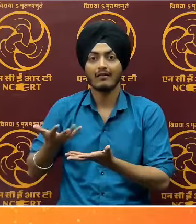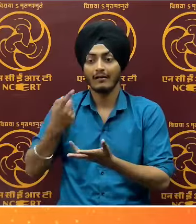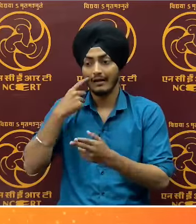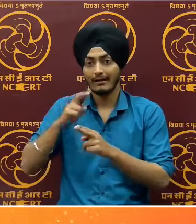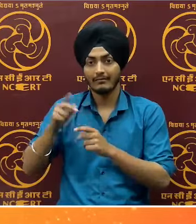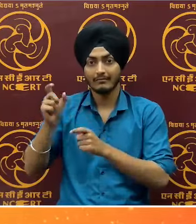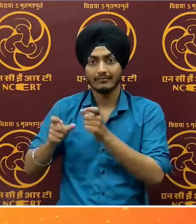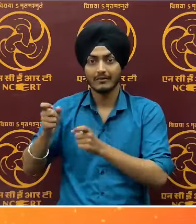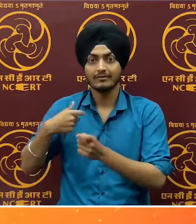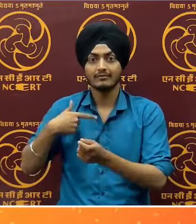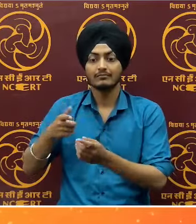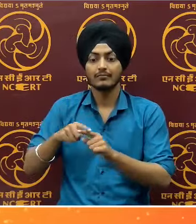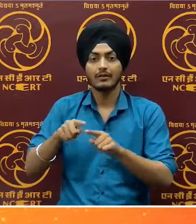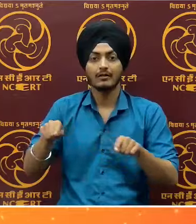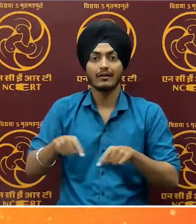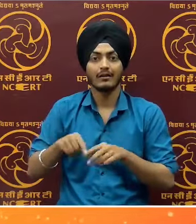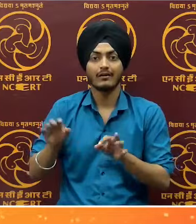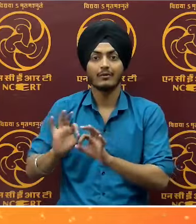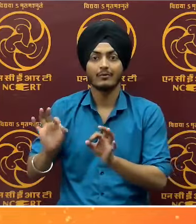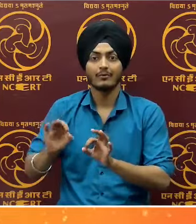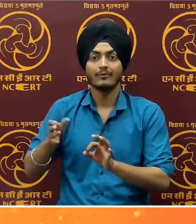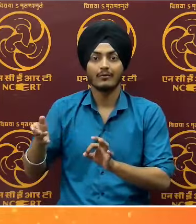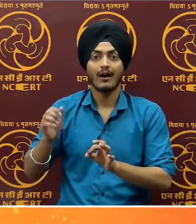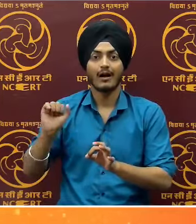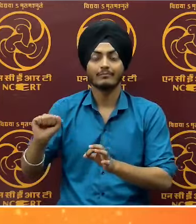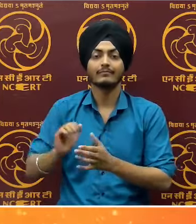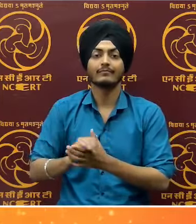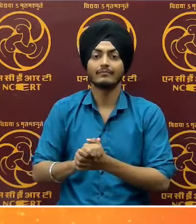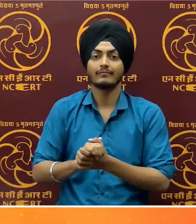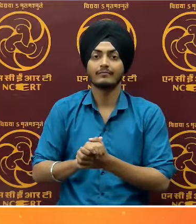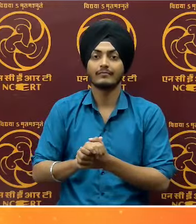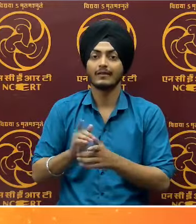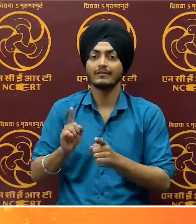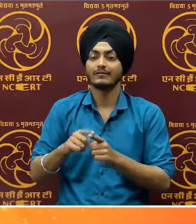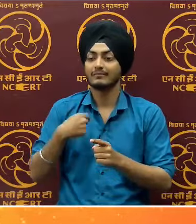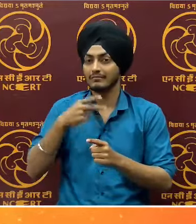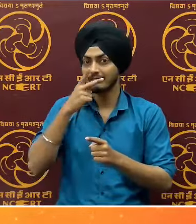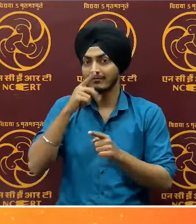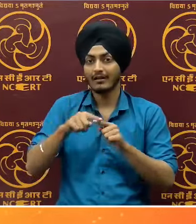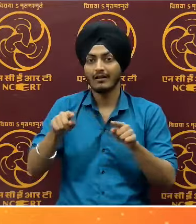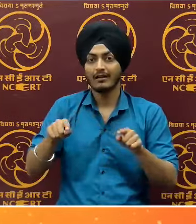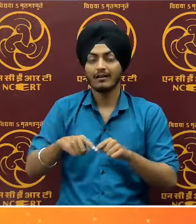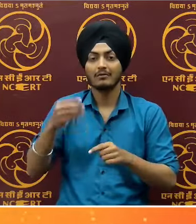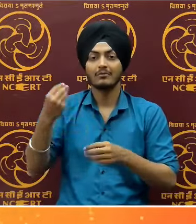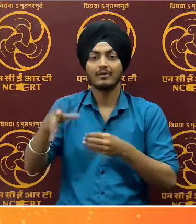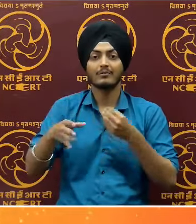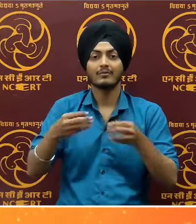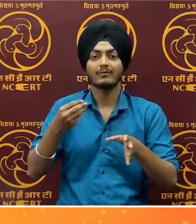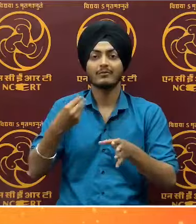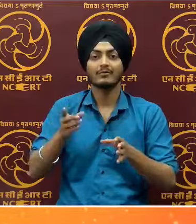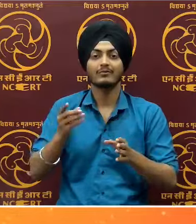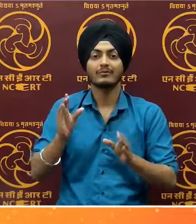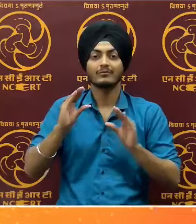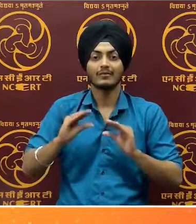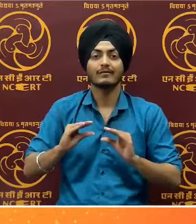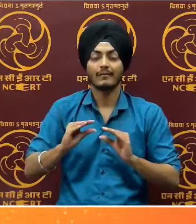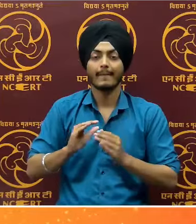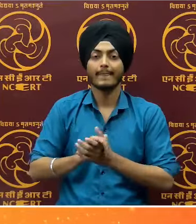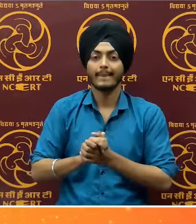laborers. Landless laborers, they are plenty in availability, and these people come for the